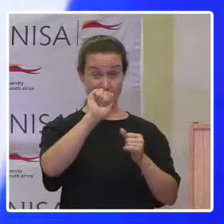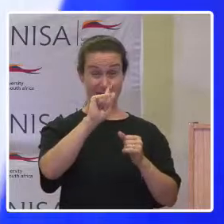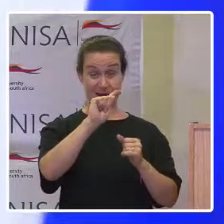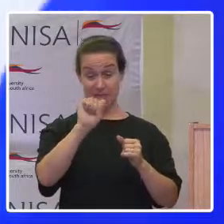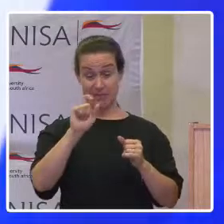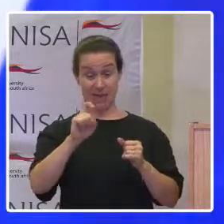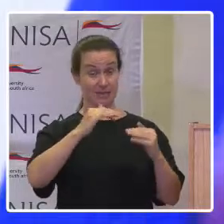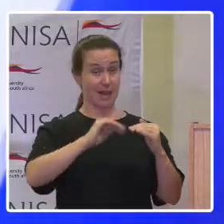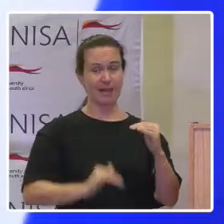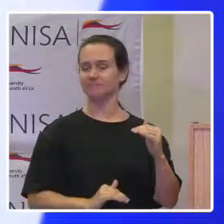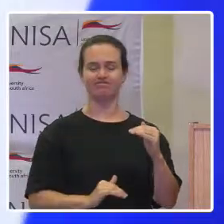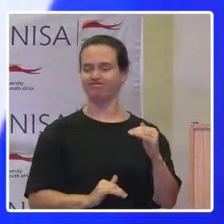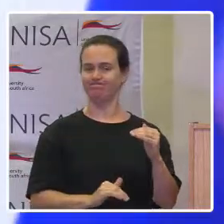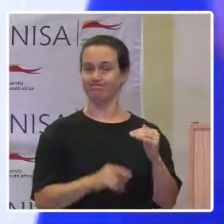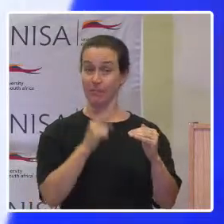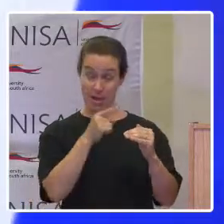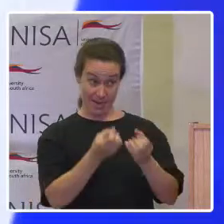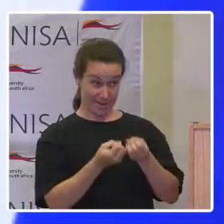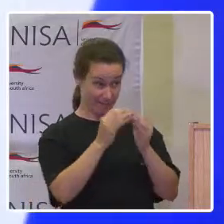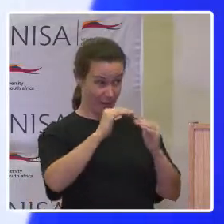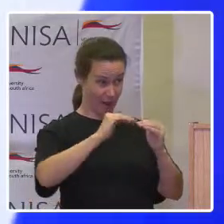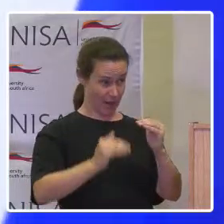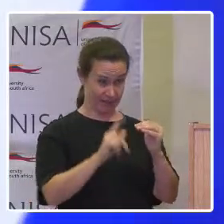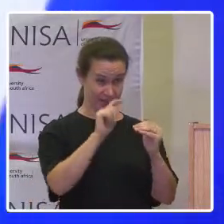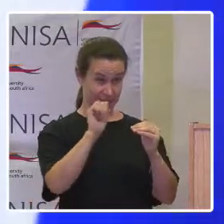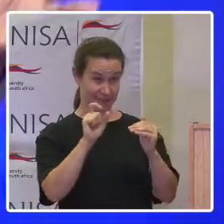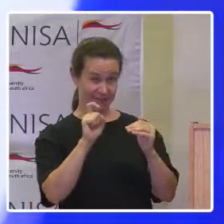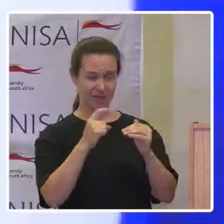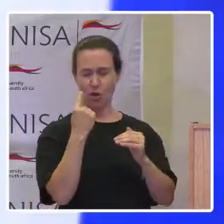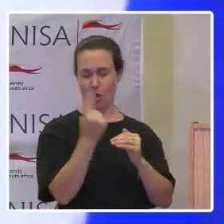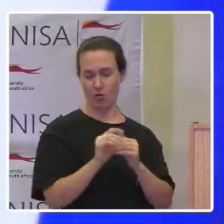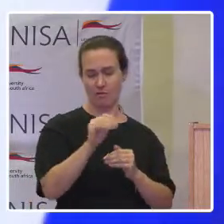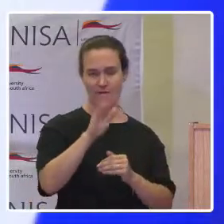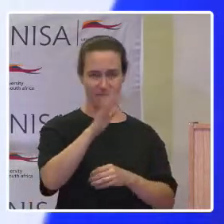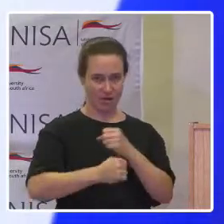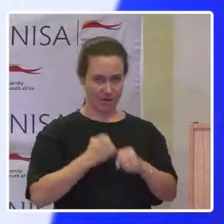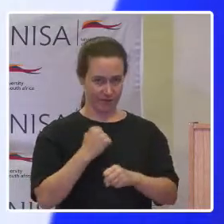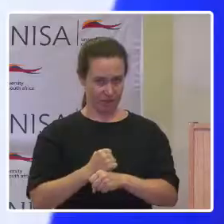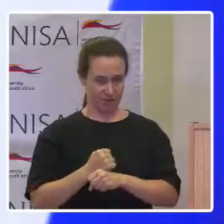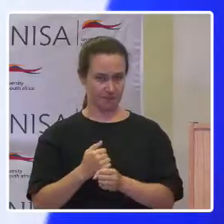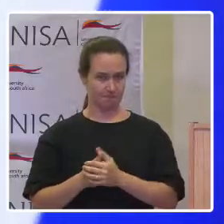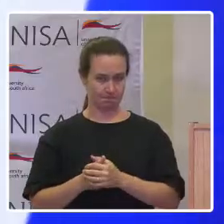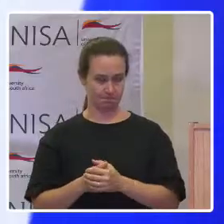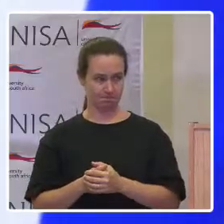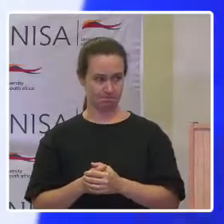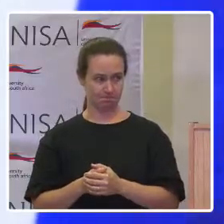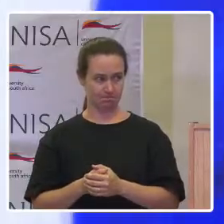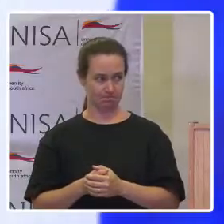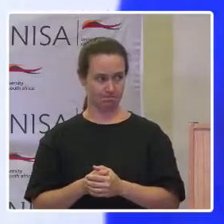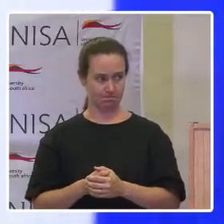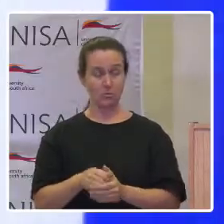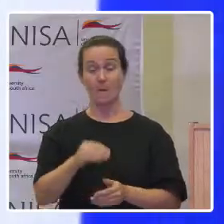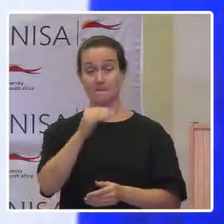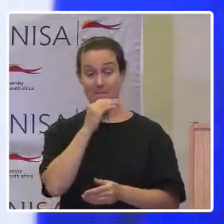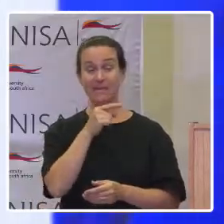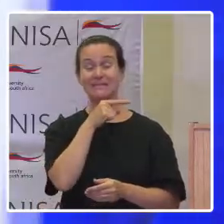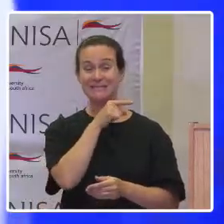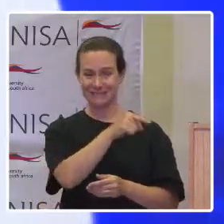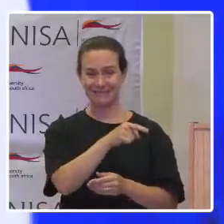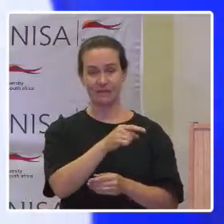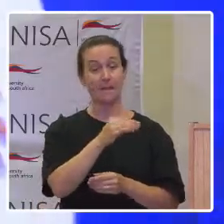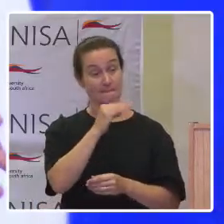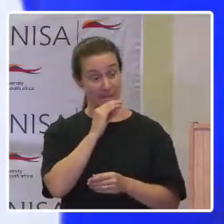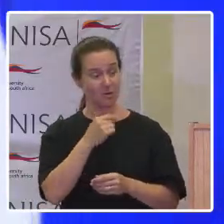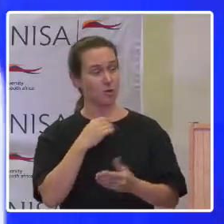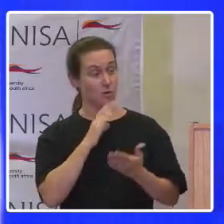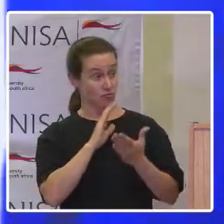get to exercise those benefits after a period of 5 years. So that at least guarantees that you will be in